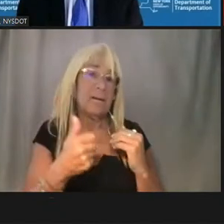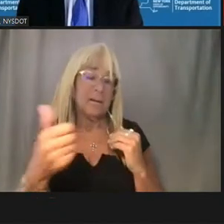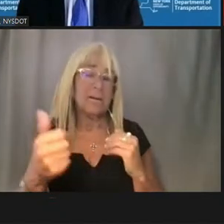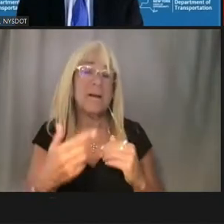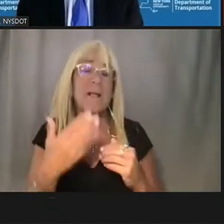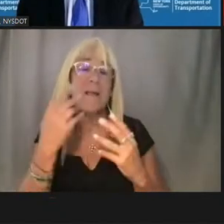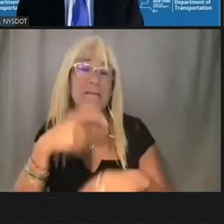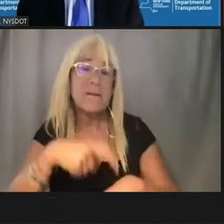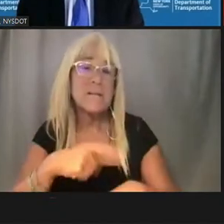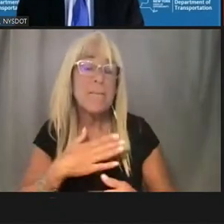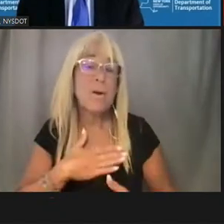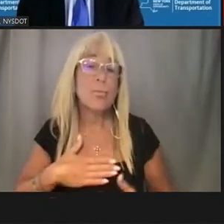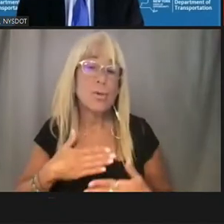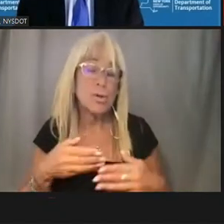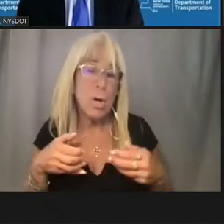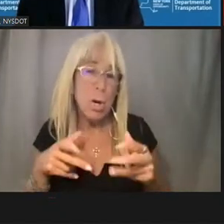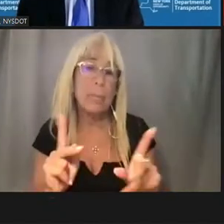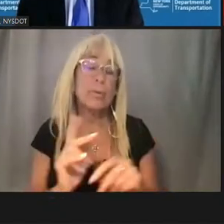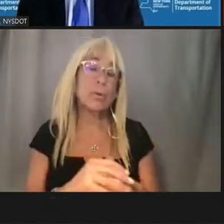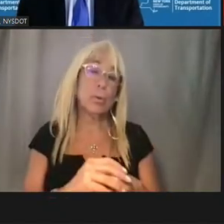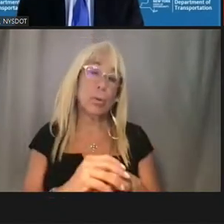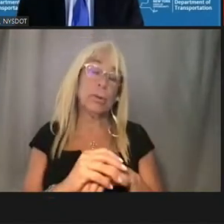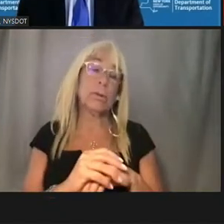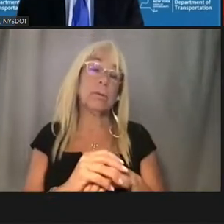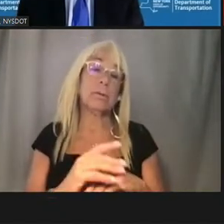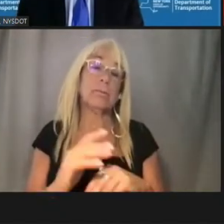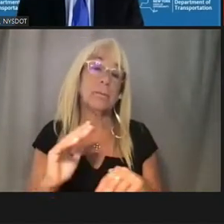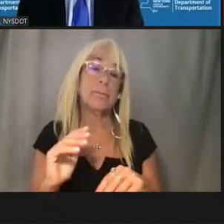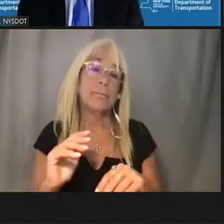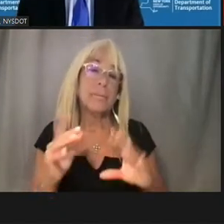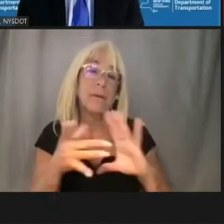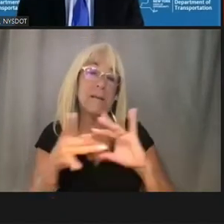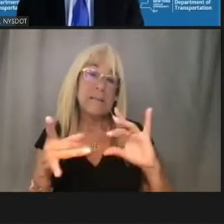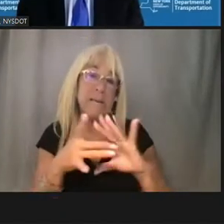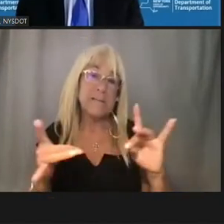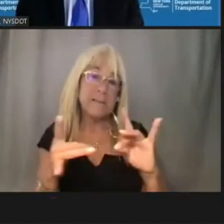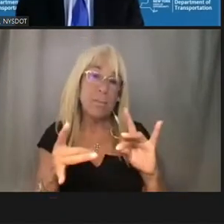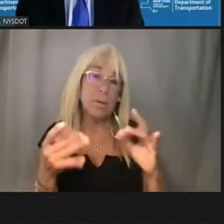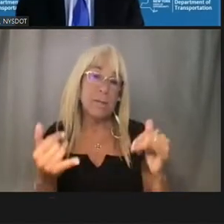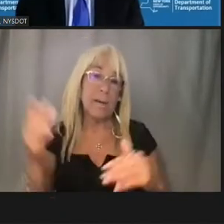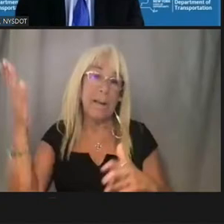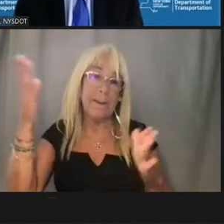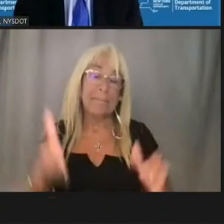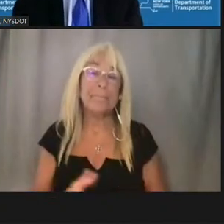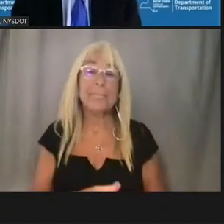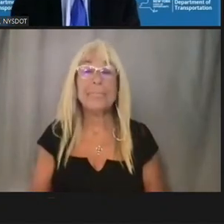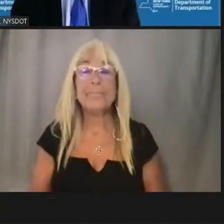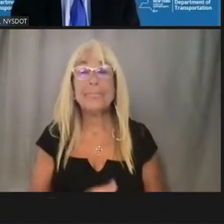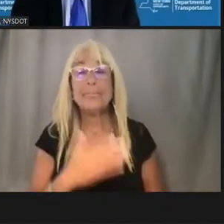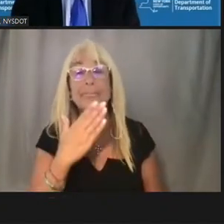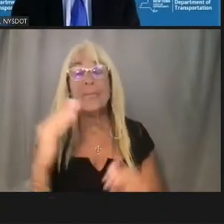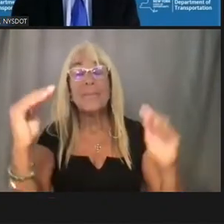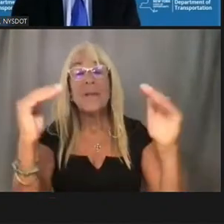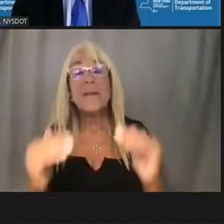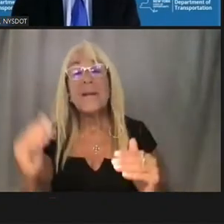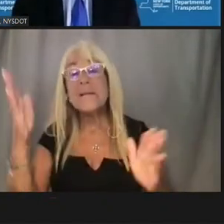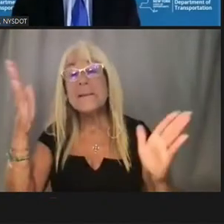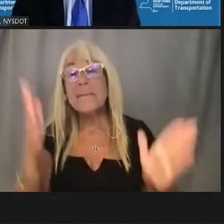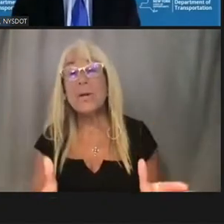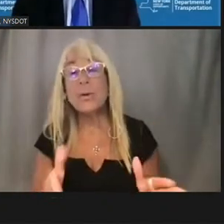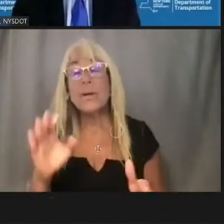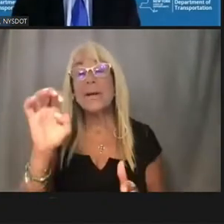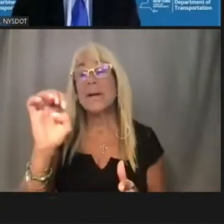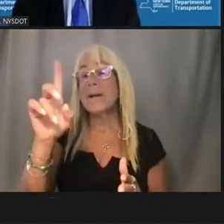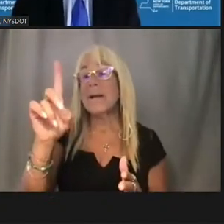and appreciate the opportunity to give my testimony today thank you our next speaker is